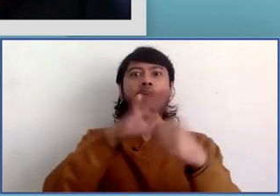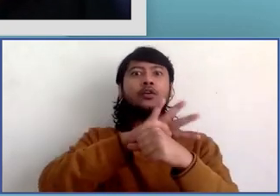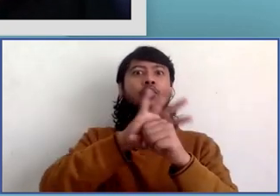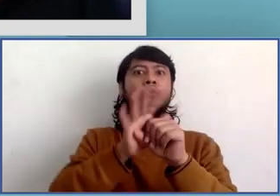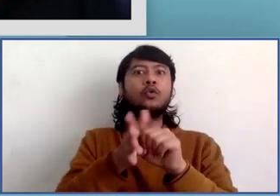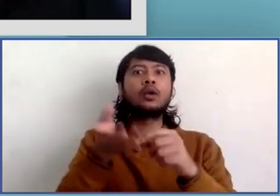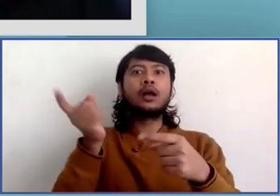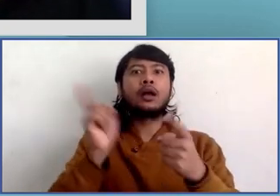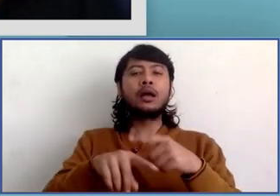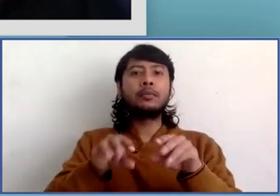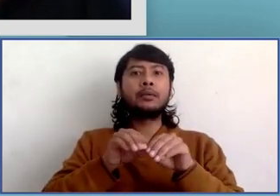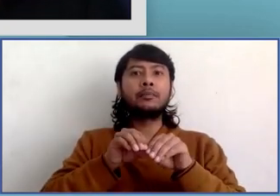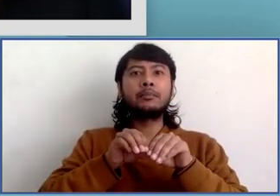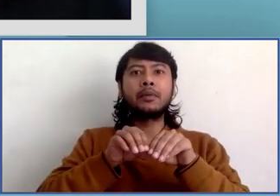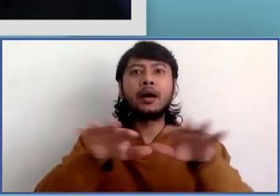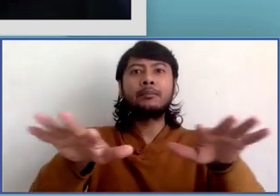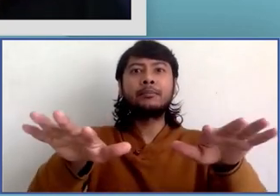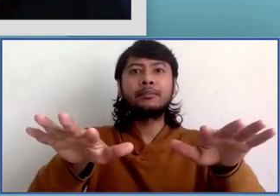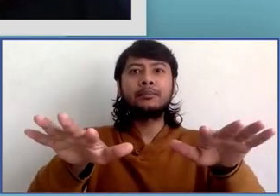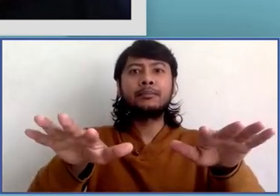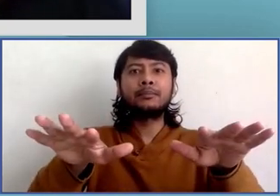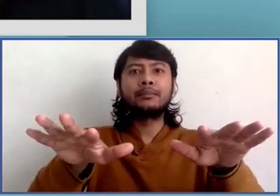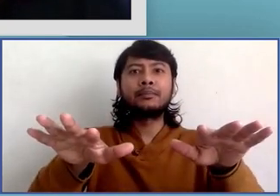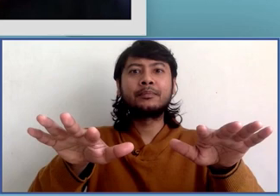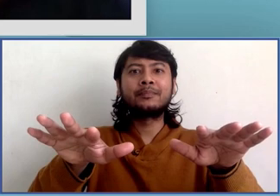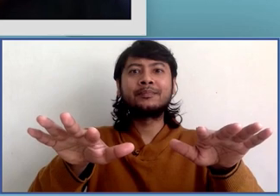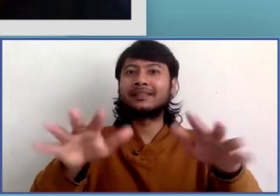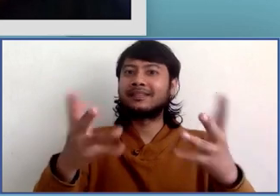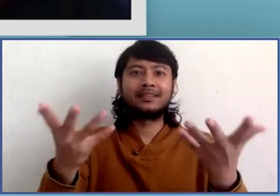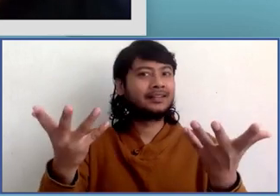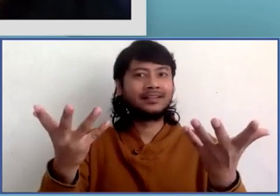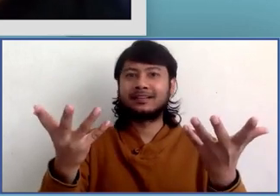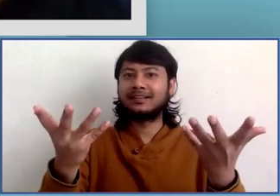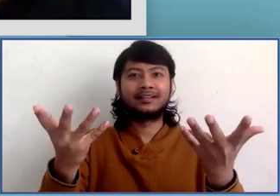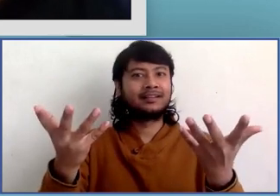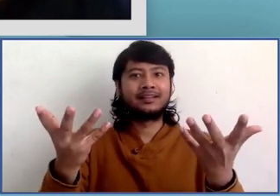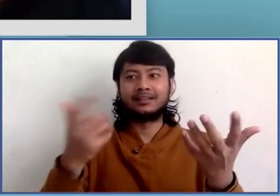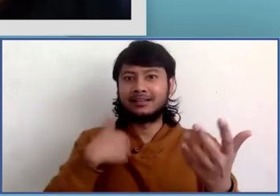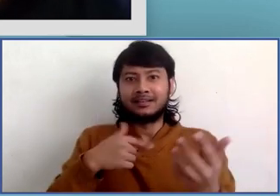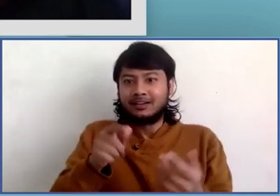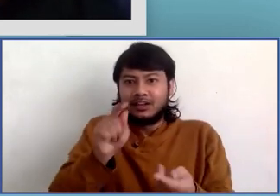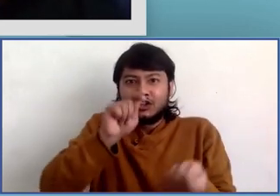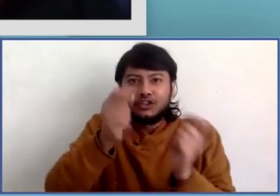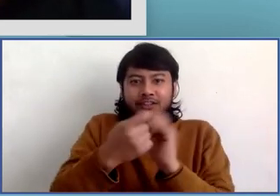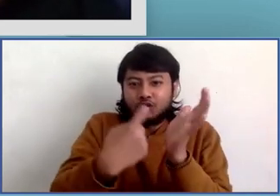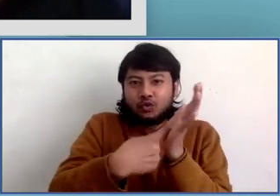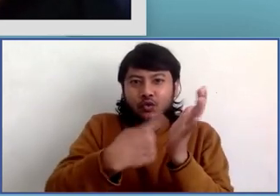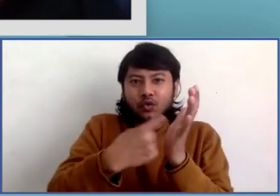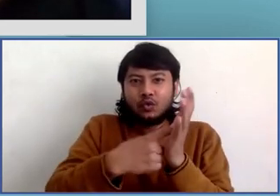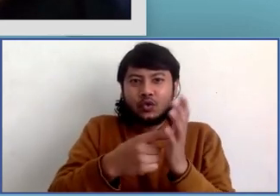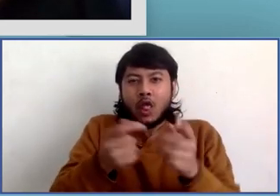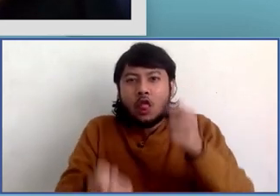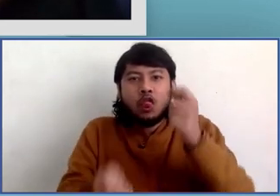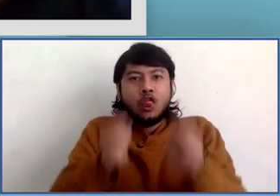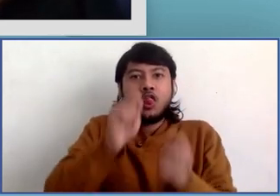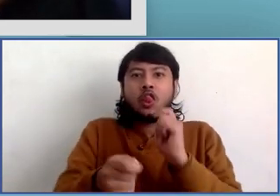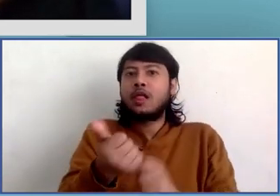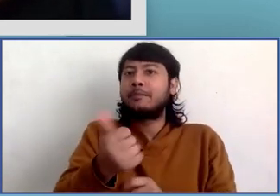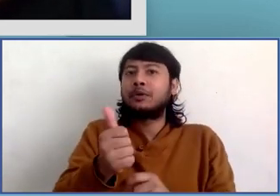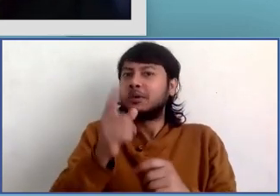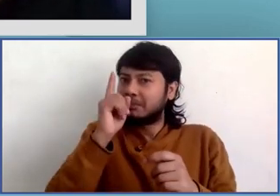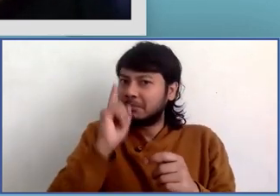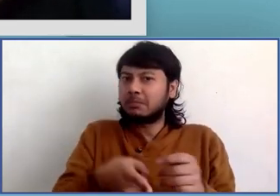because it was a non-negotiable thing. I mean, the pandemic came and we've had to